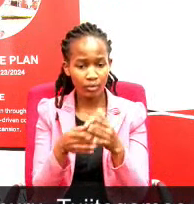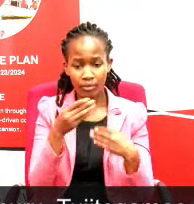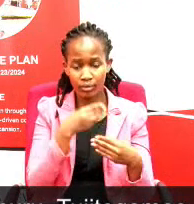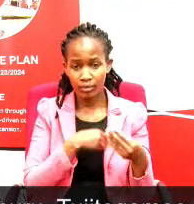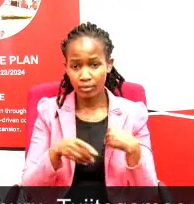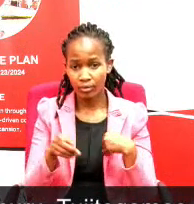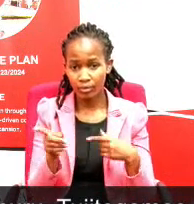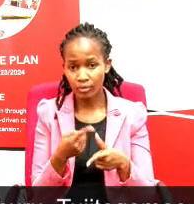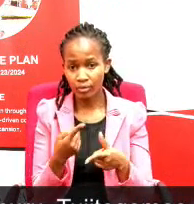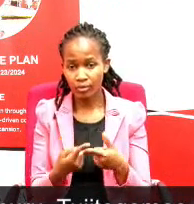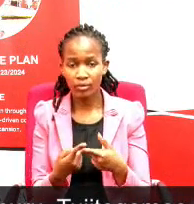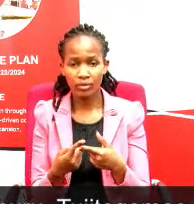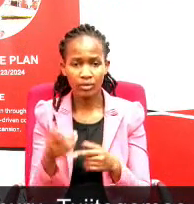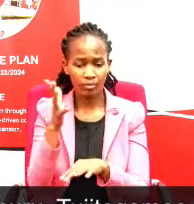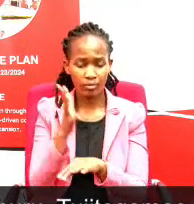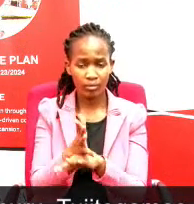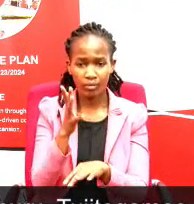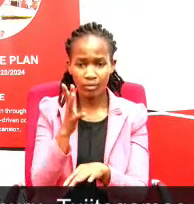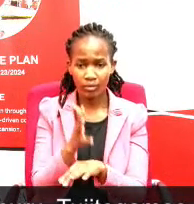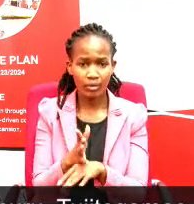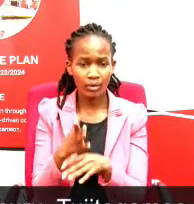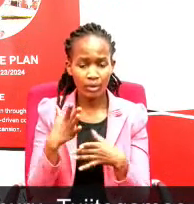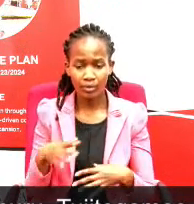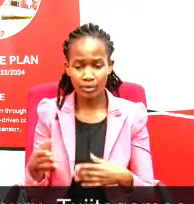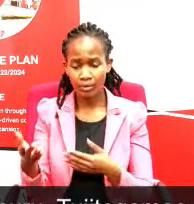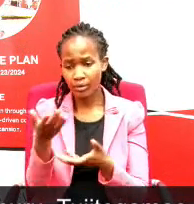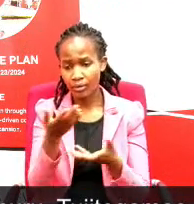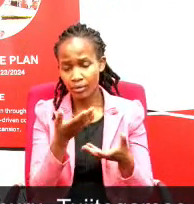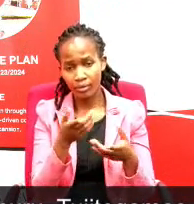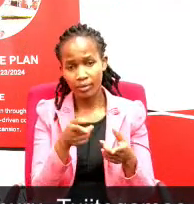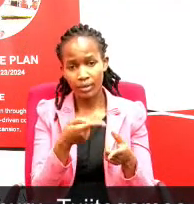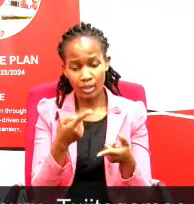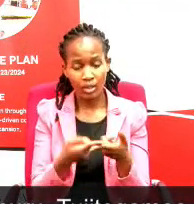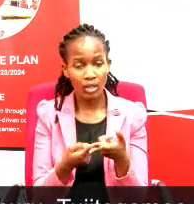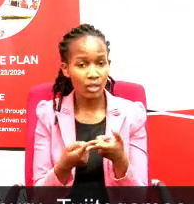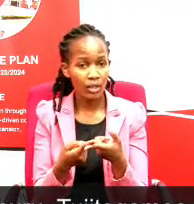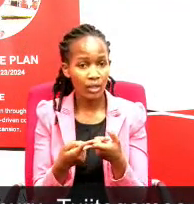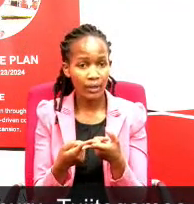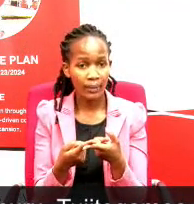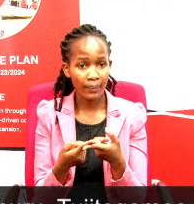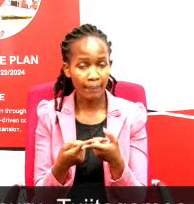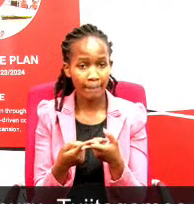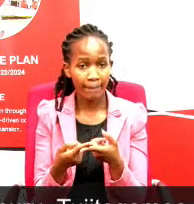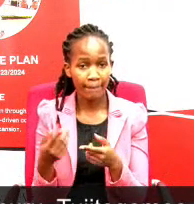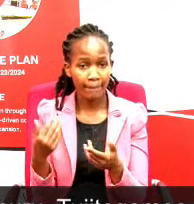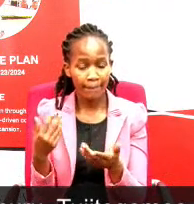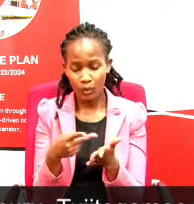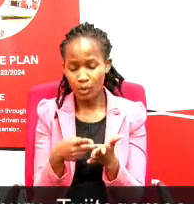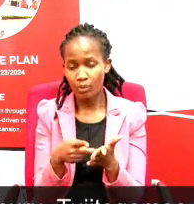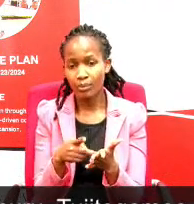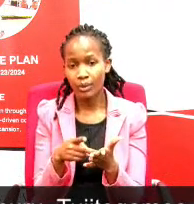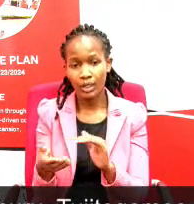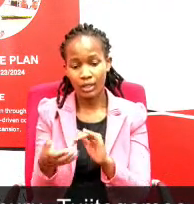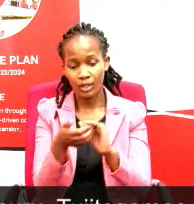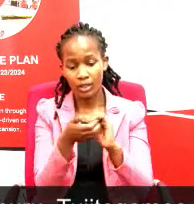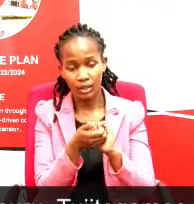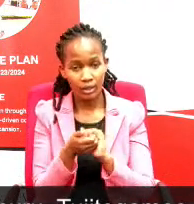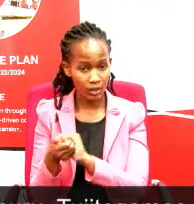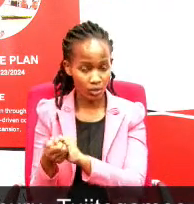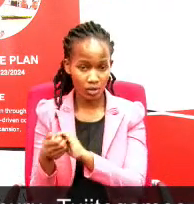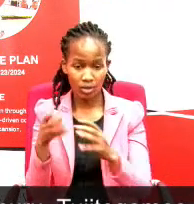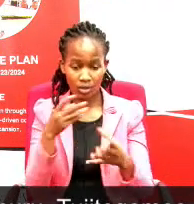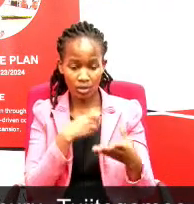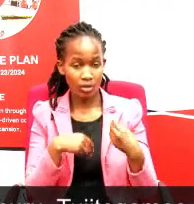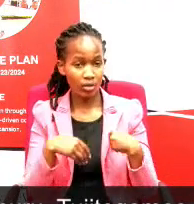and tax evasion cartels to bring to bear the consequences of evading taxes and engaging in corrupt